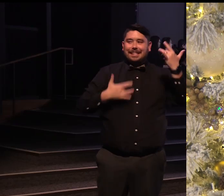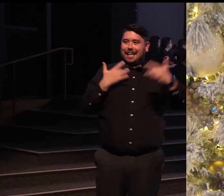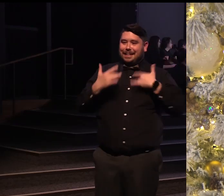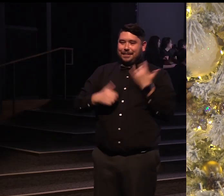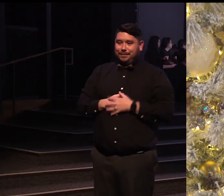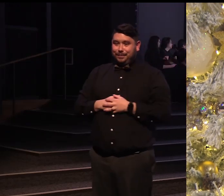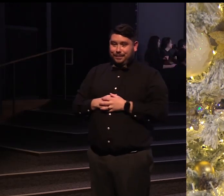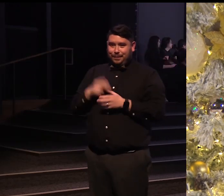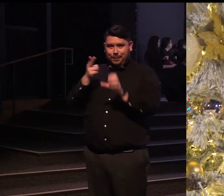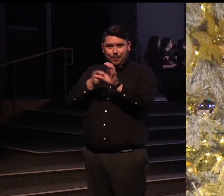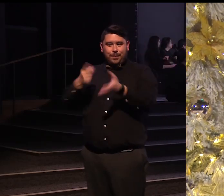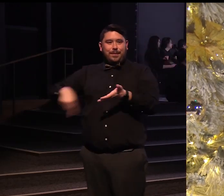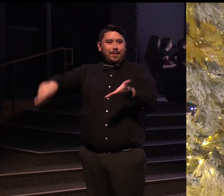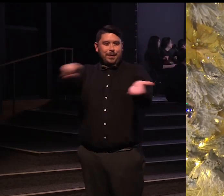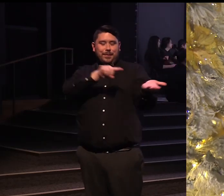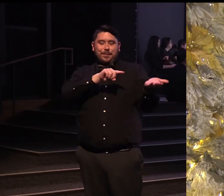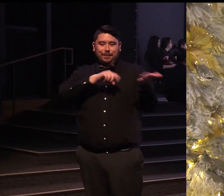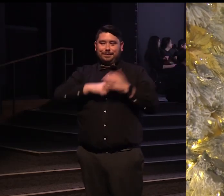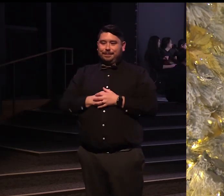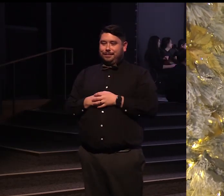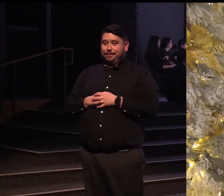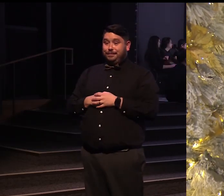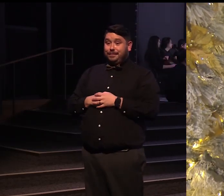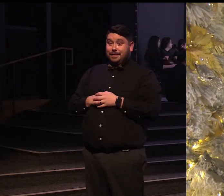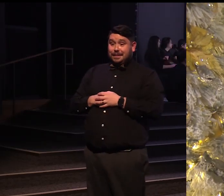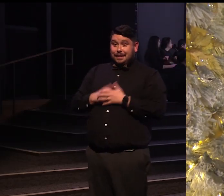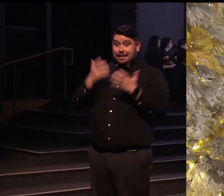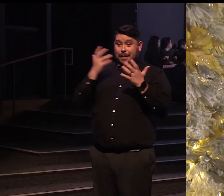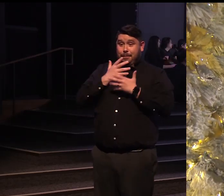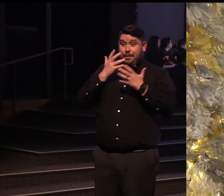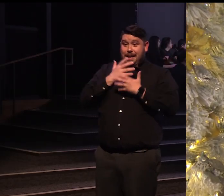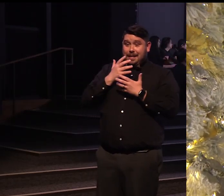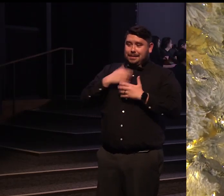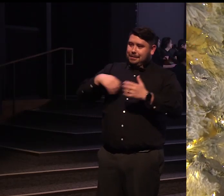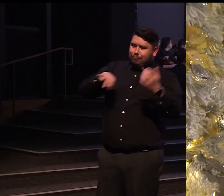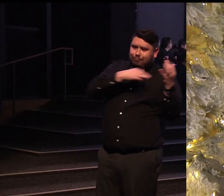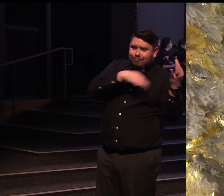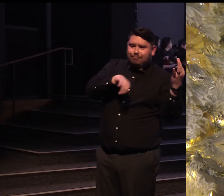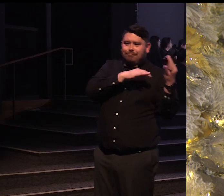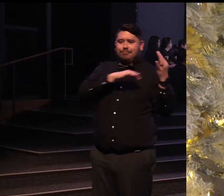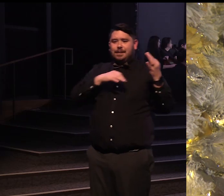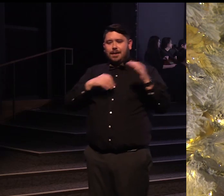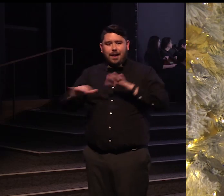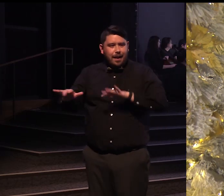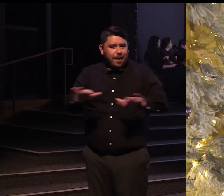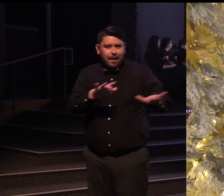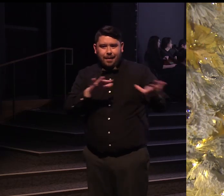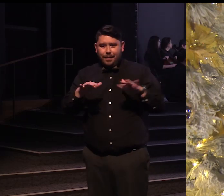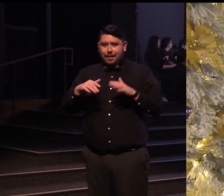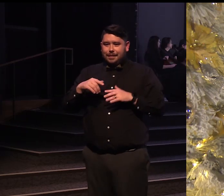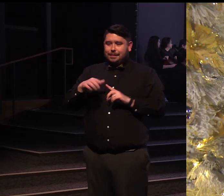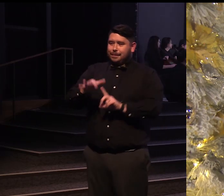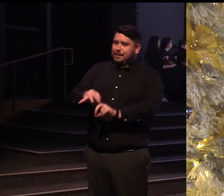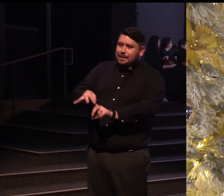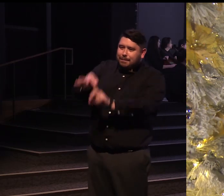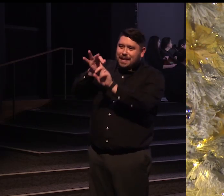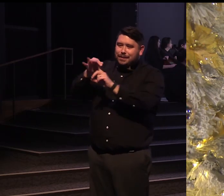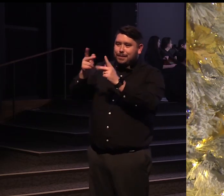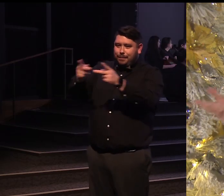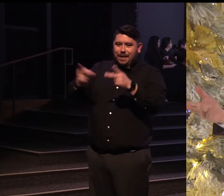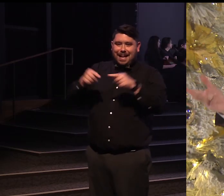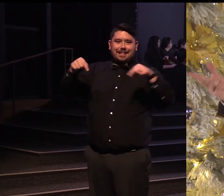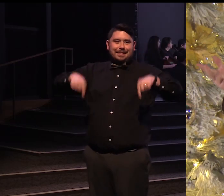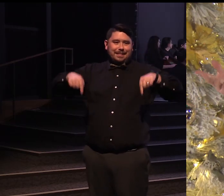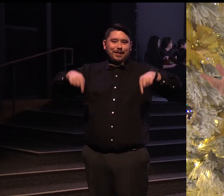you all, truly, and get to play with this amazing band, and just what a great, very, very special place this is, I